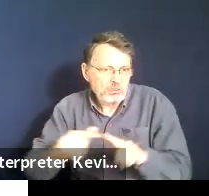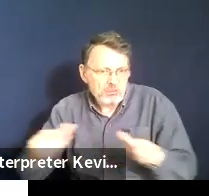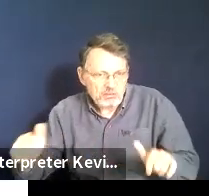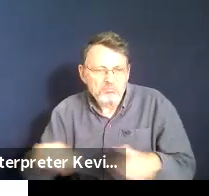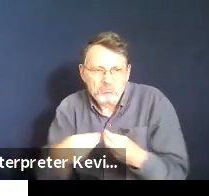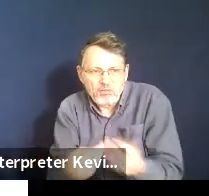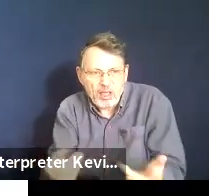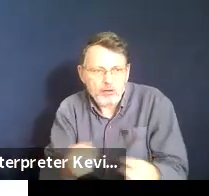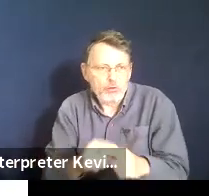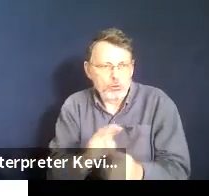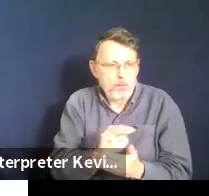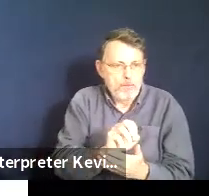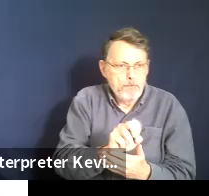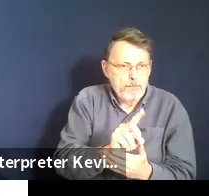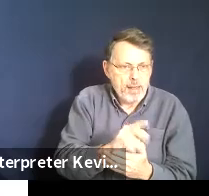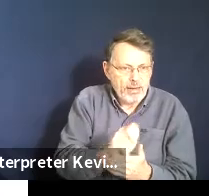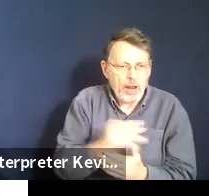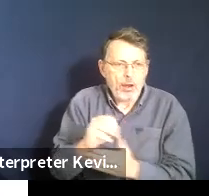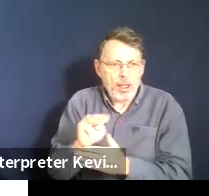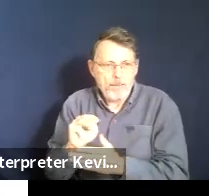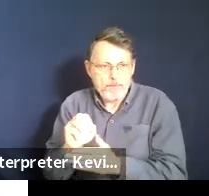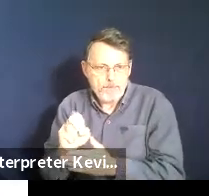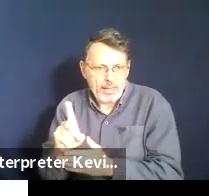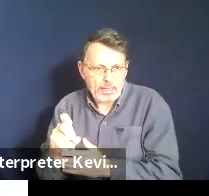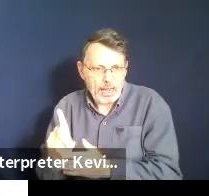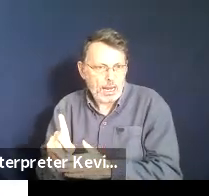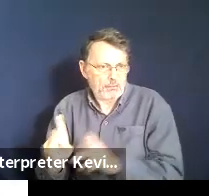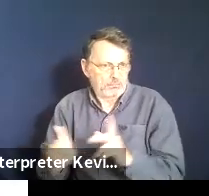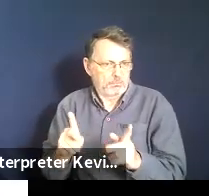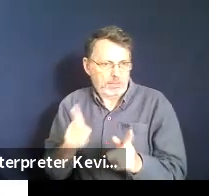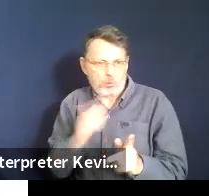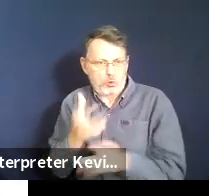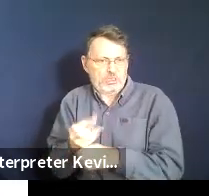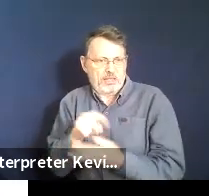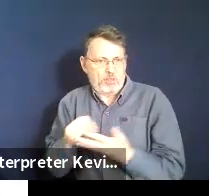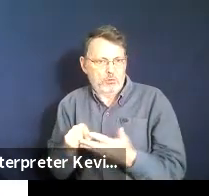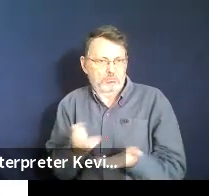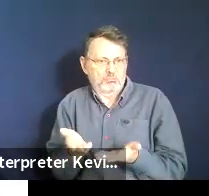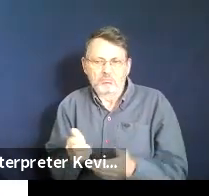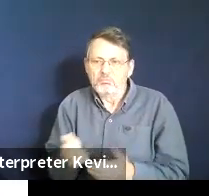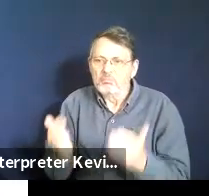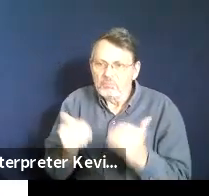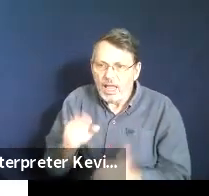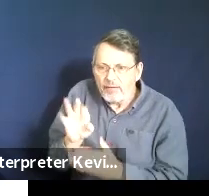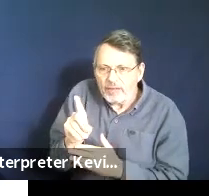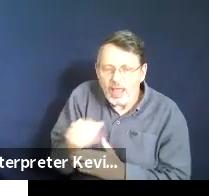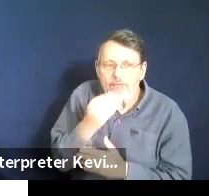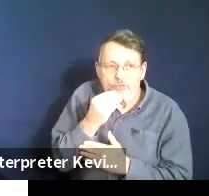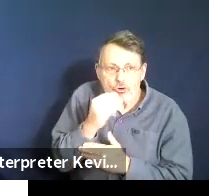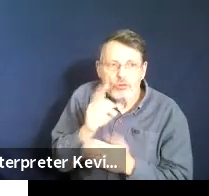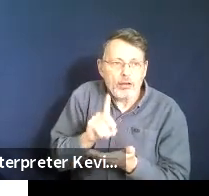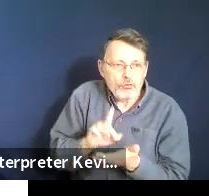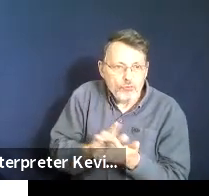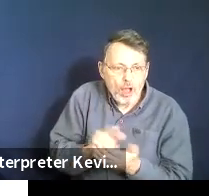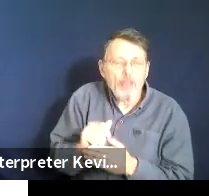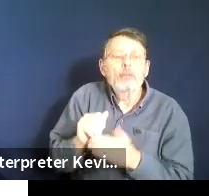to Medicare and Medicaid beneficiaries. The FDA, Food and Drug Administration, NIH,